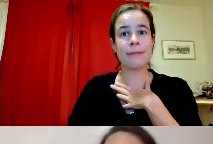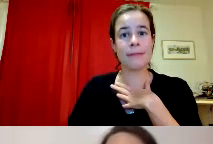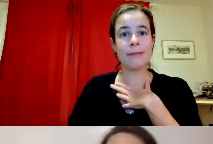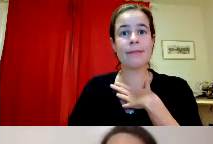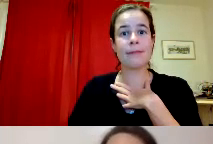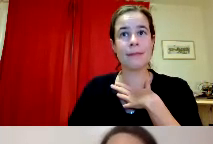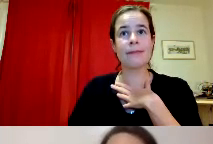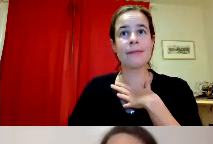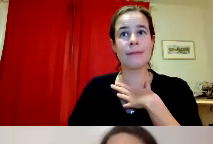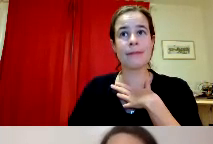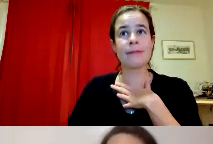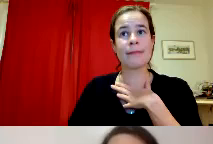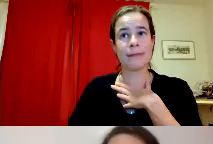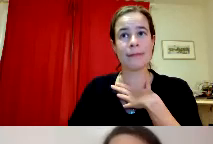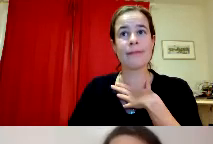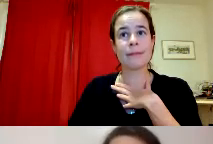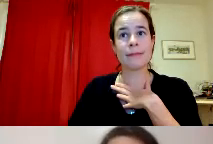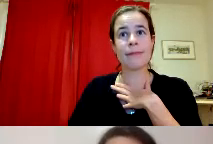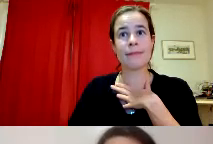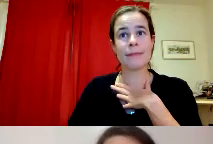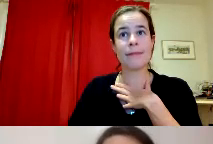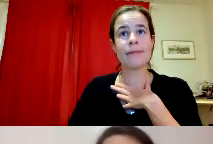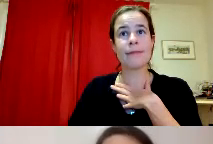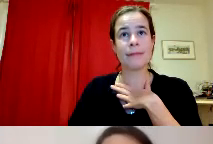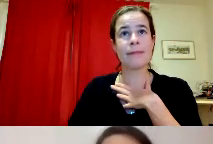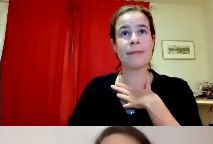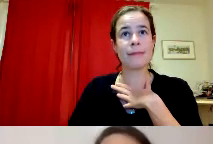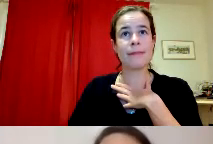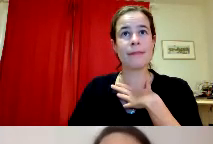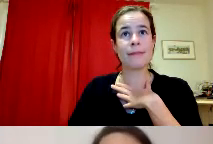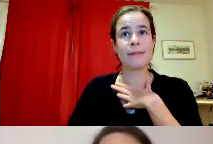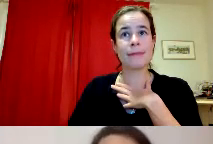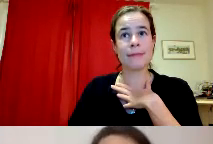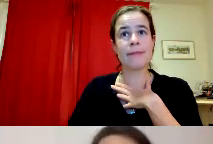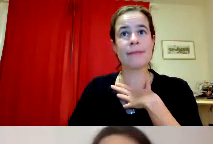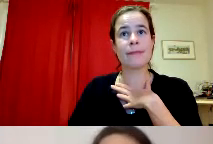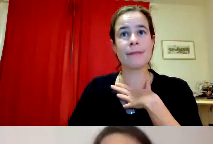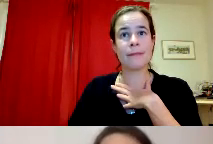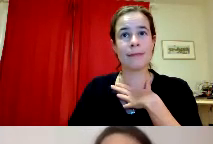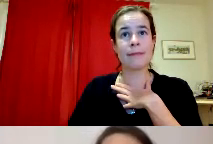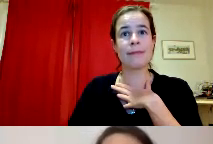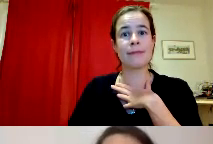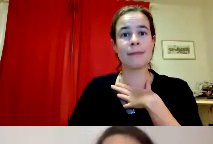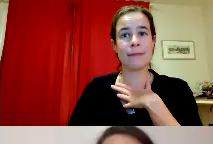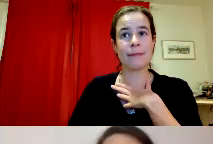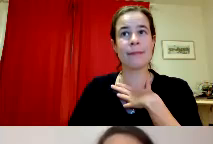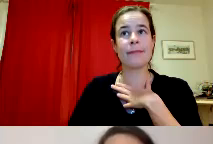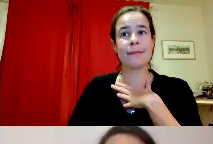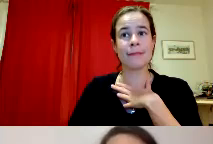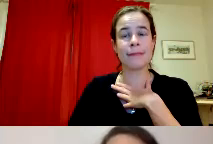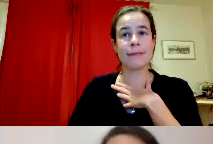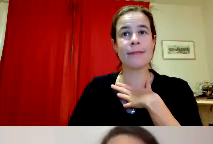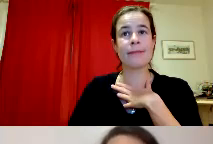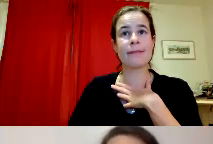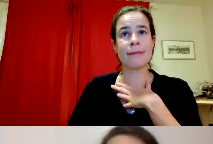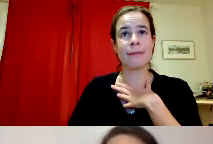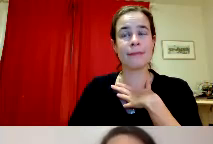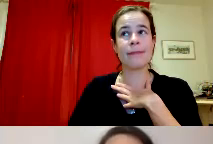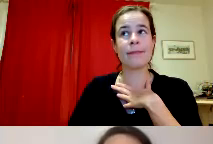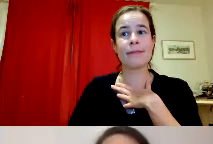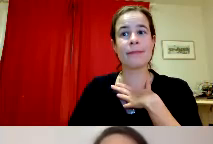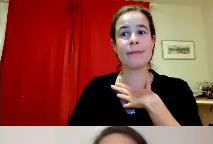and then access to infant formula. One of the other common concerns was their baby's